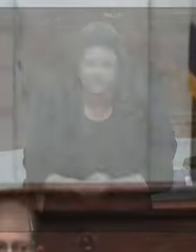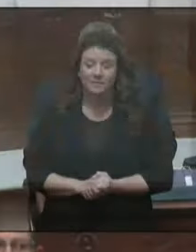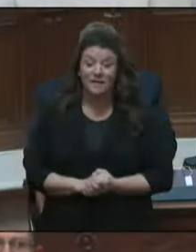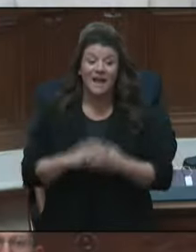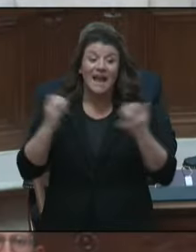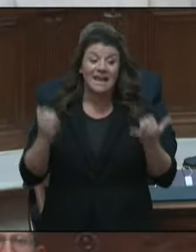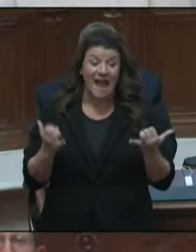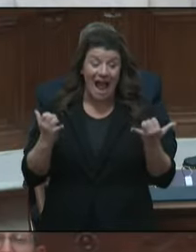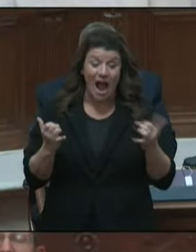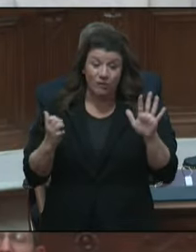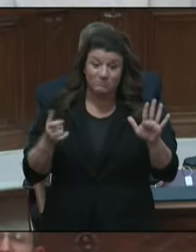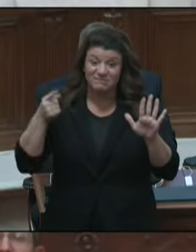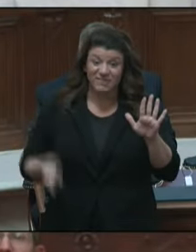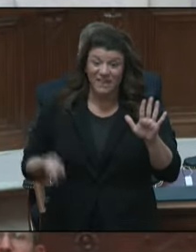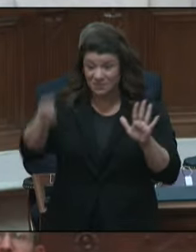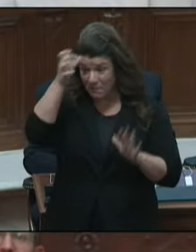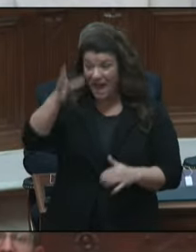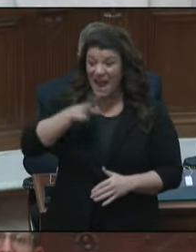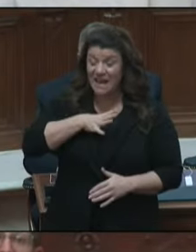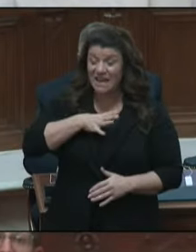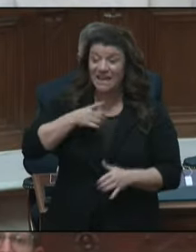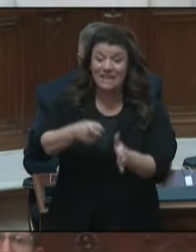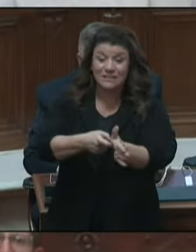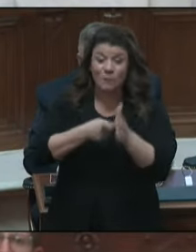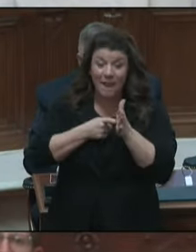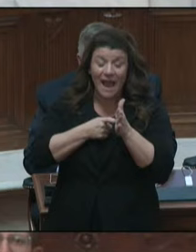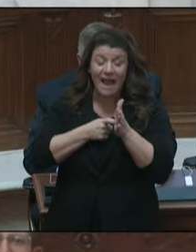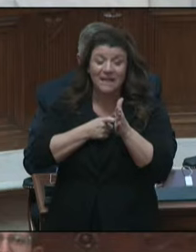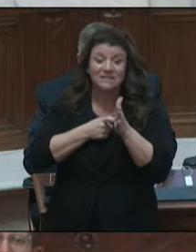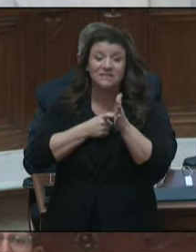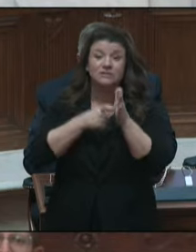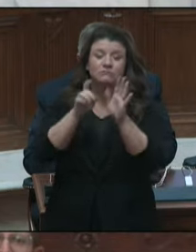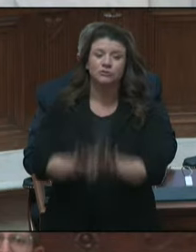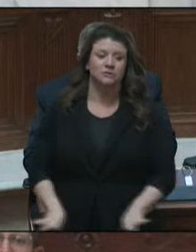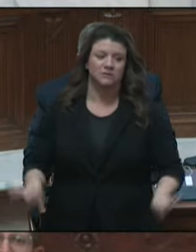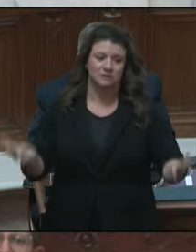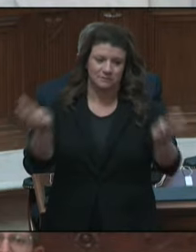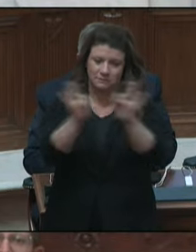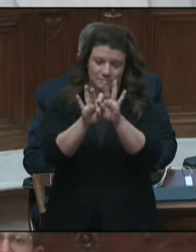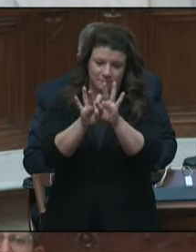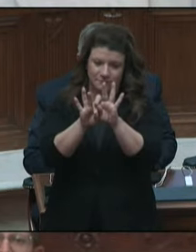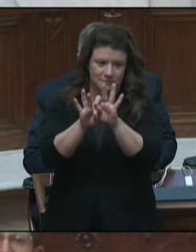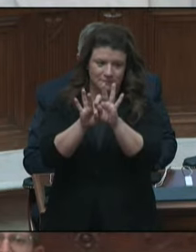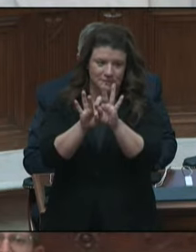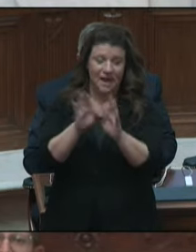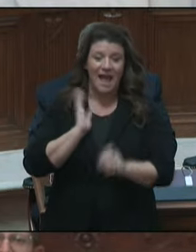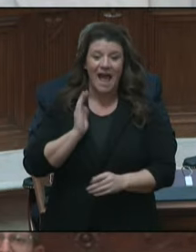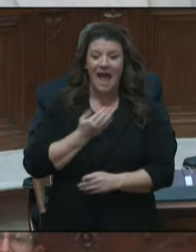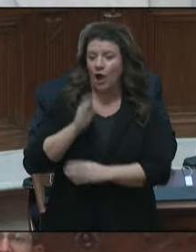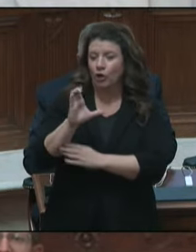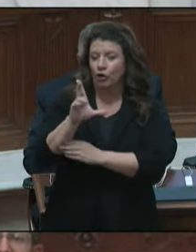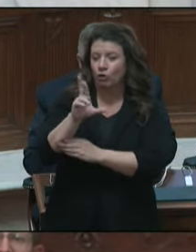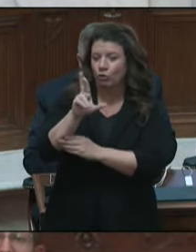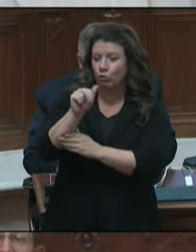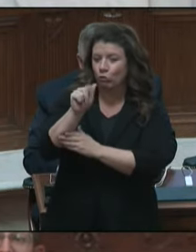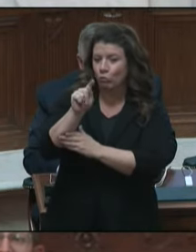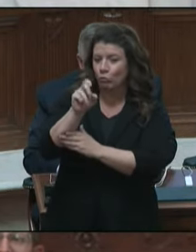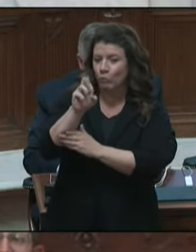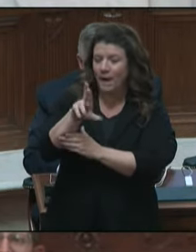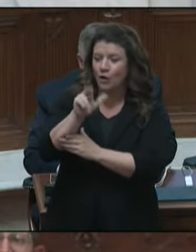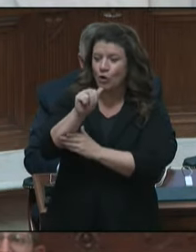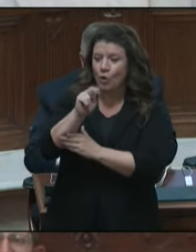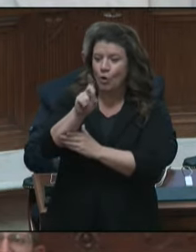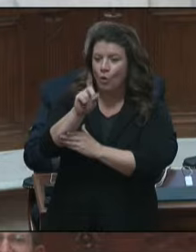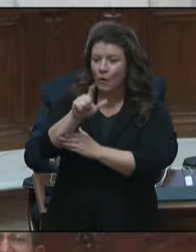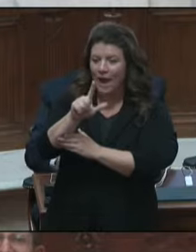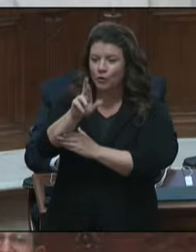Now this man demands uniqueness beyond belief. Our curator, Randall